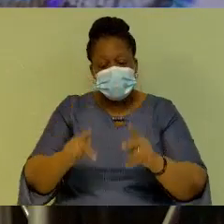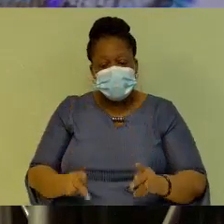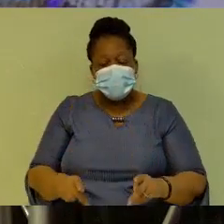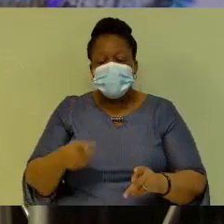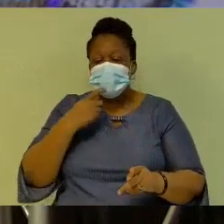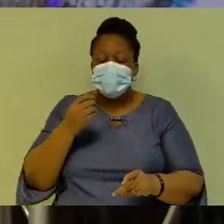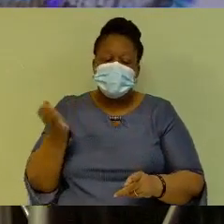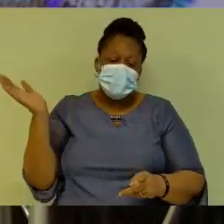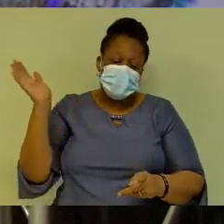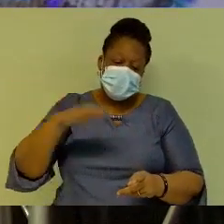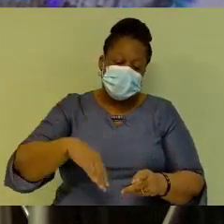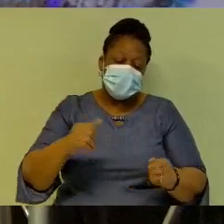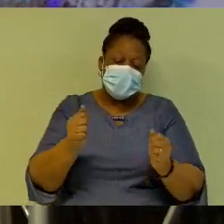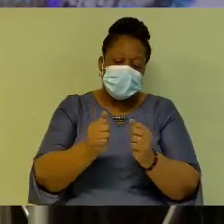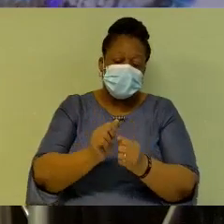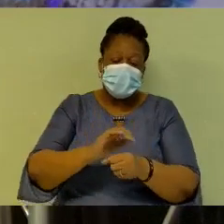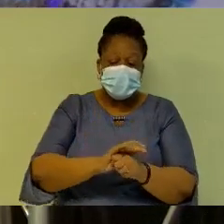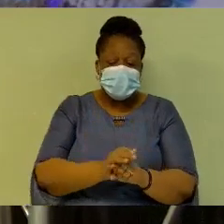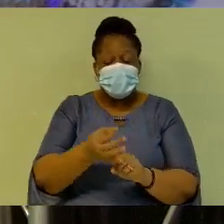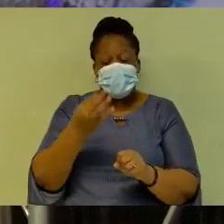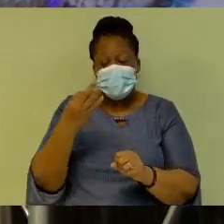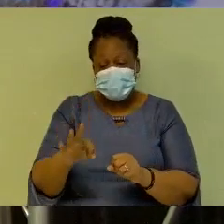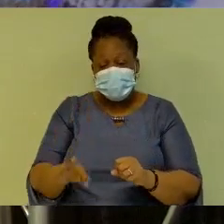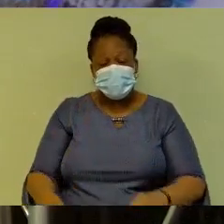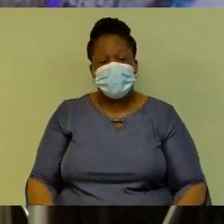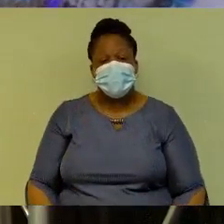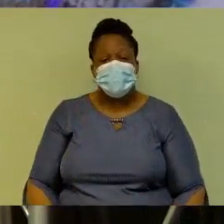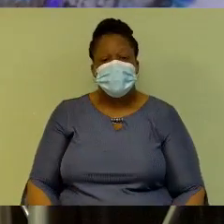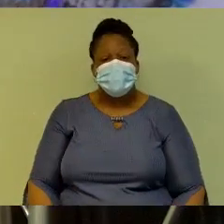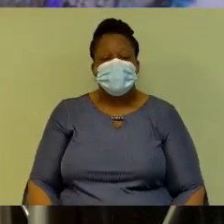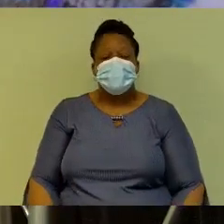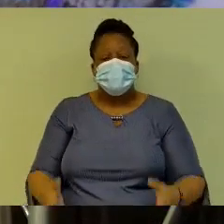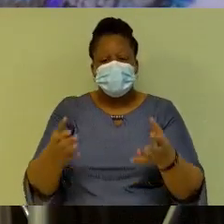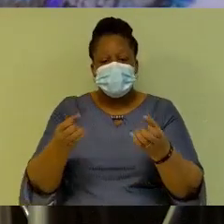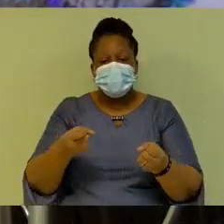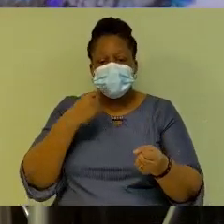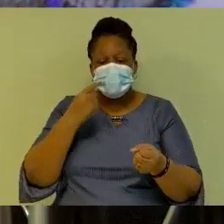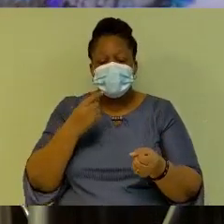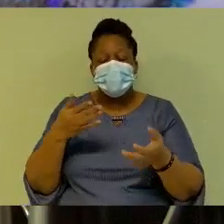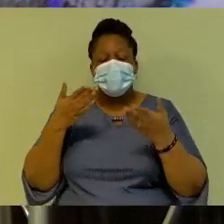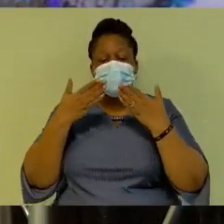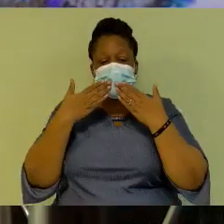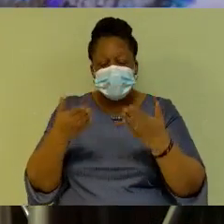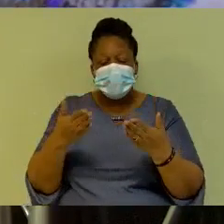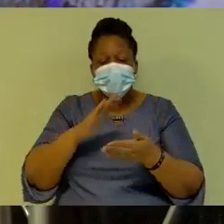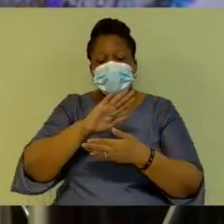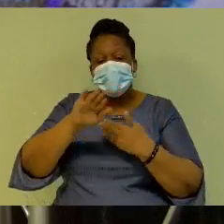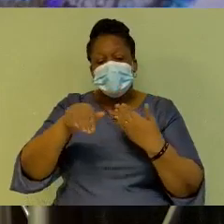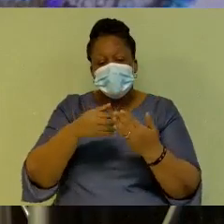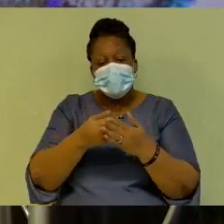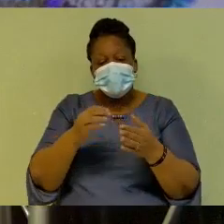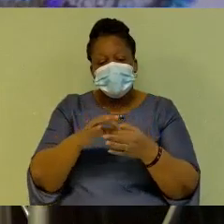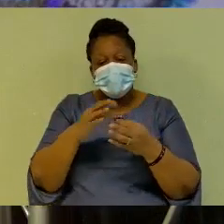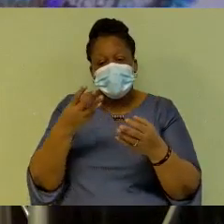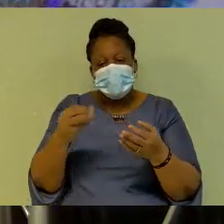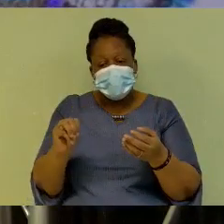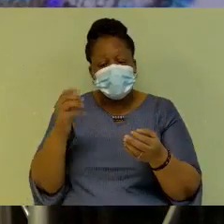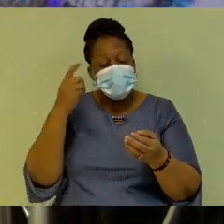our hospitals with COVID-19 symptoms. We say a sincere thank you to all of them for their service to our